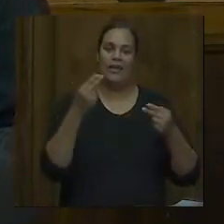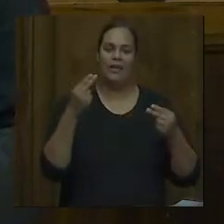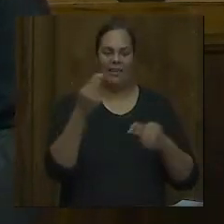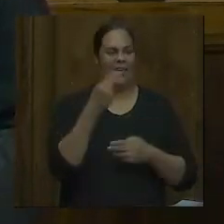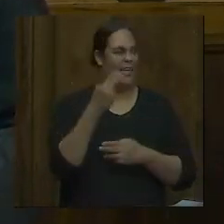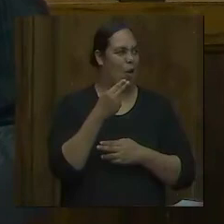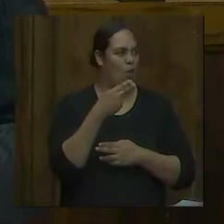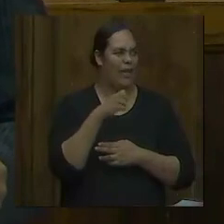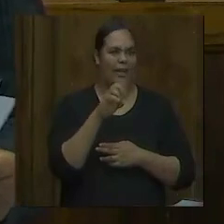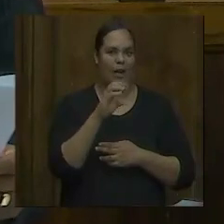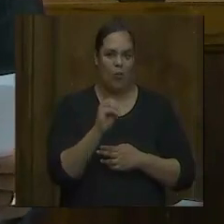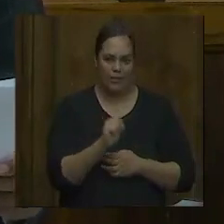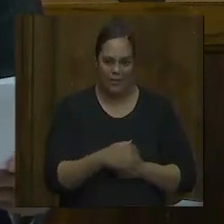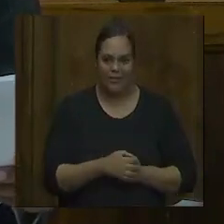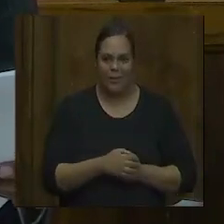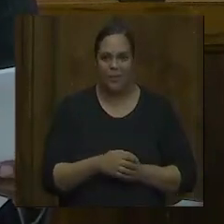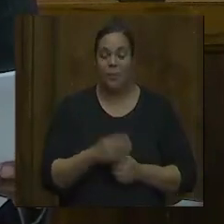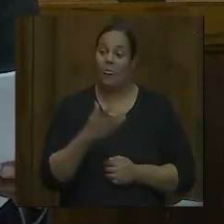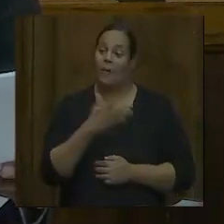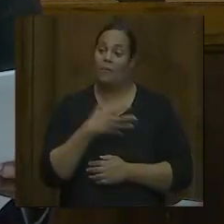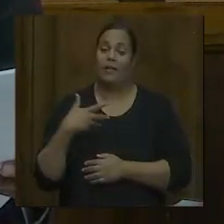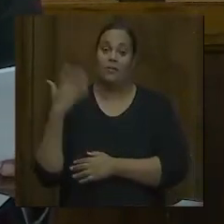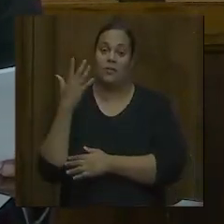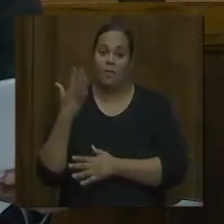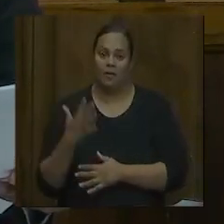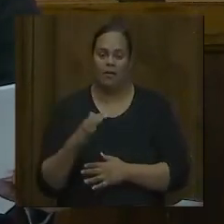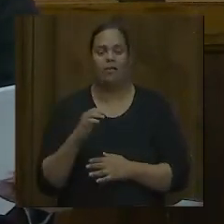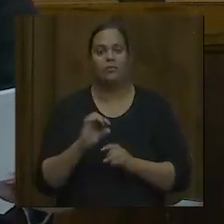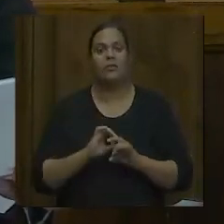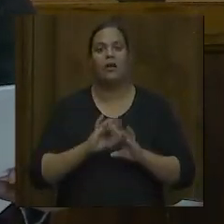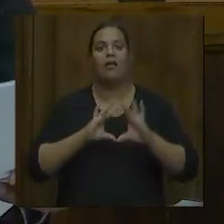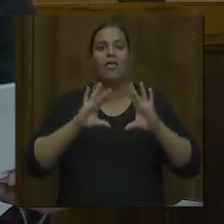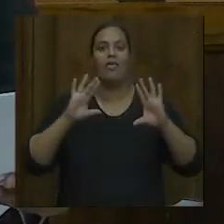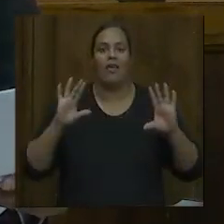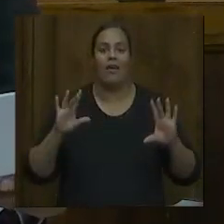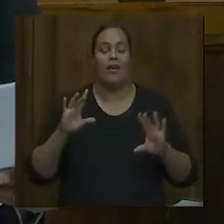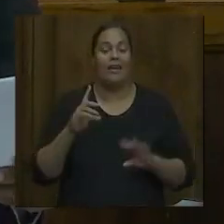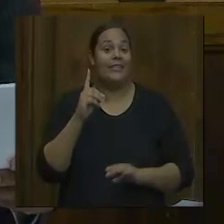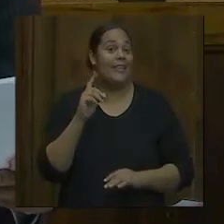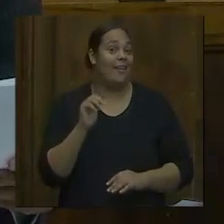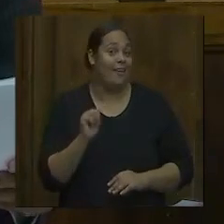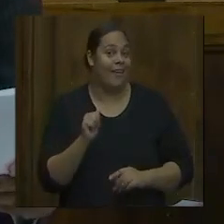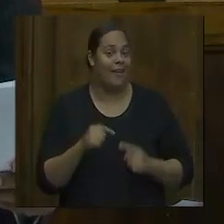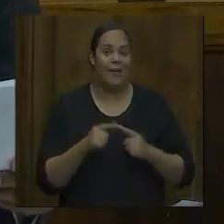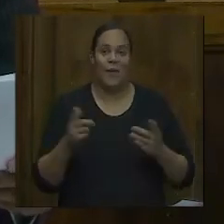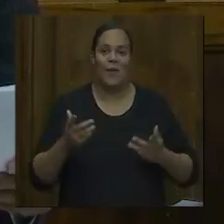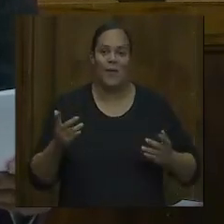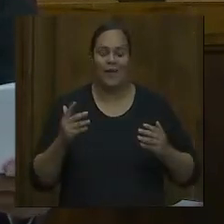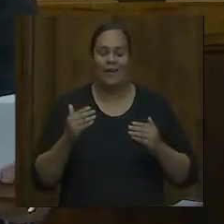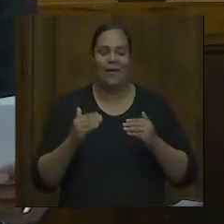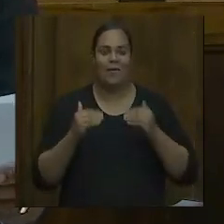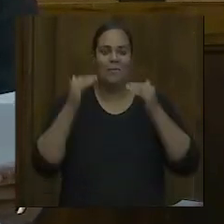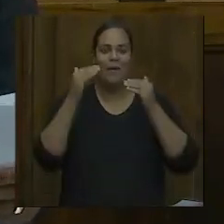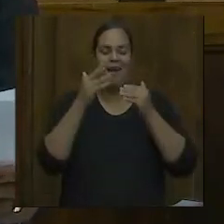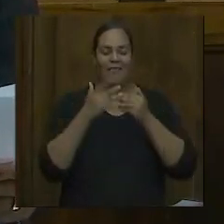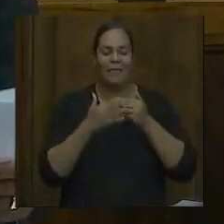emotional intelligence. Speaker, it is clear that the DA goes above and